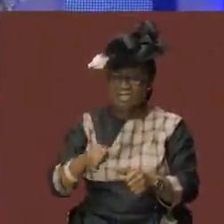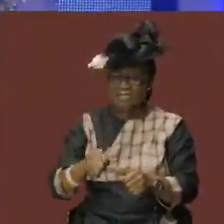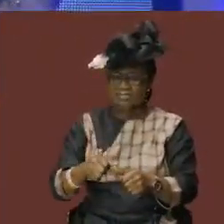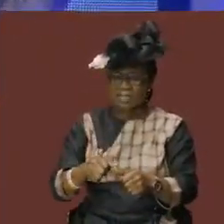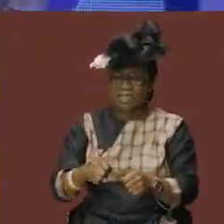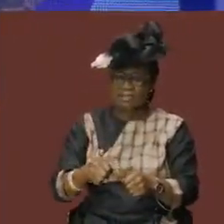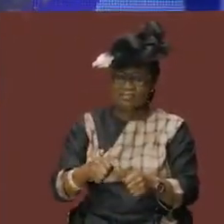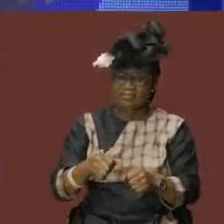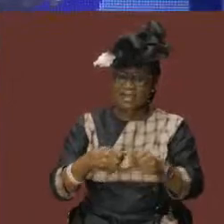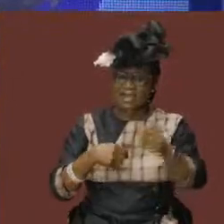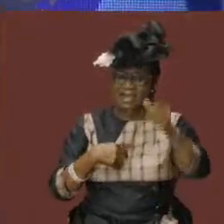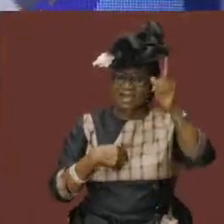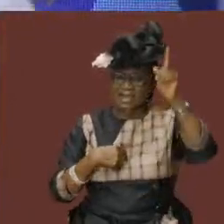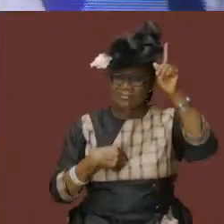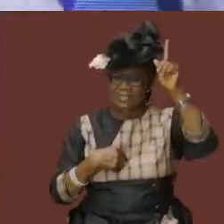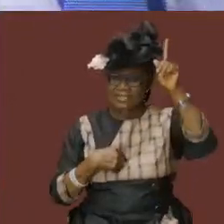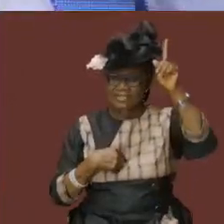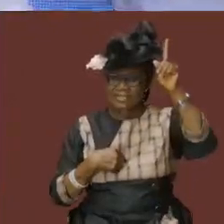remember me.